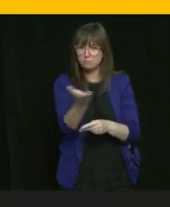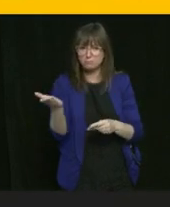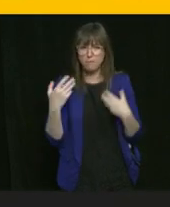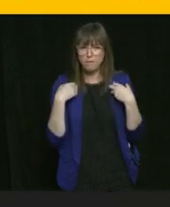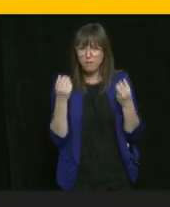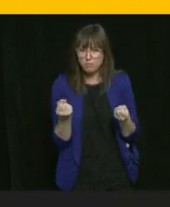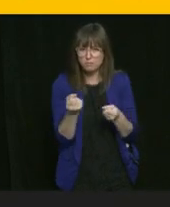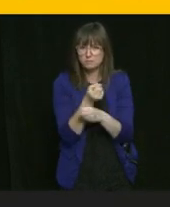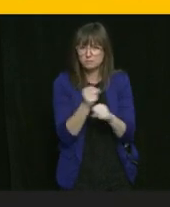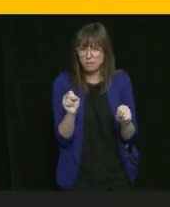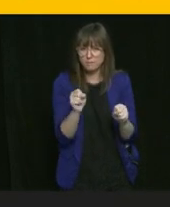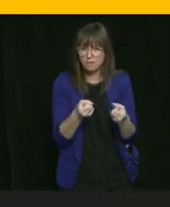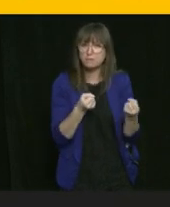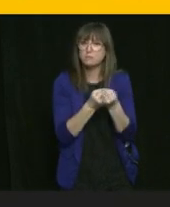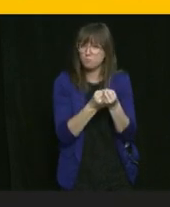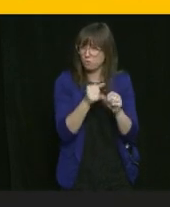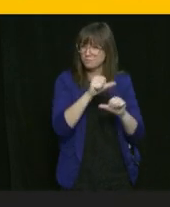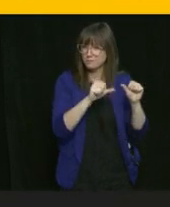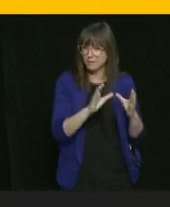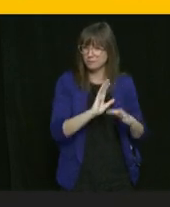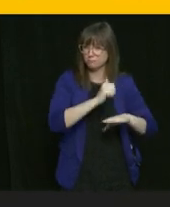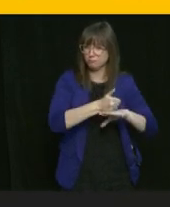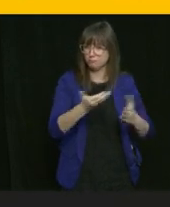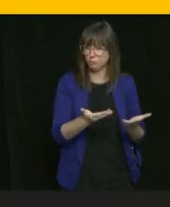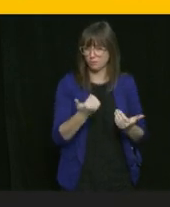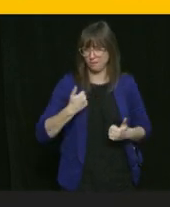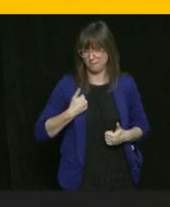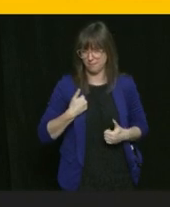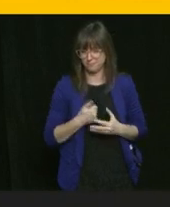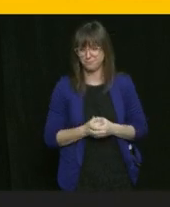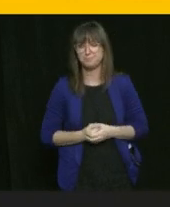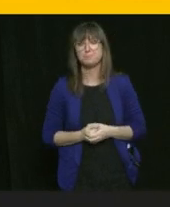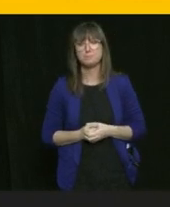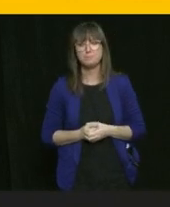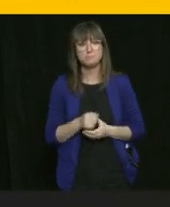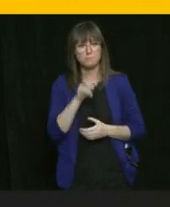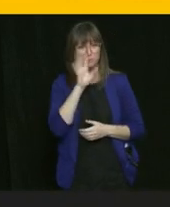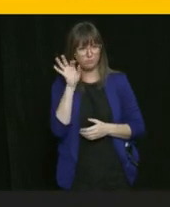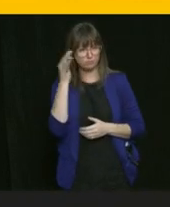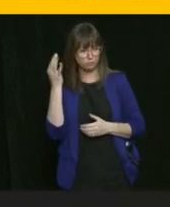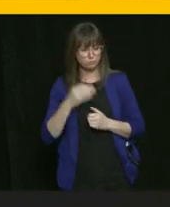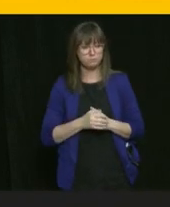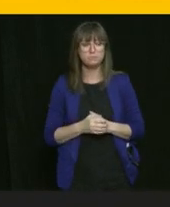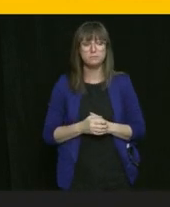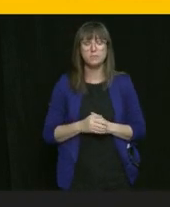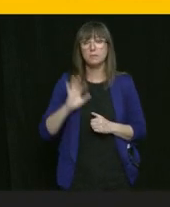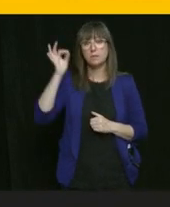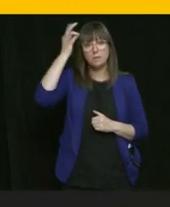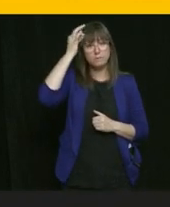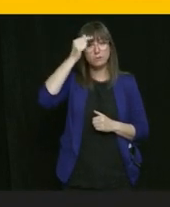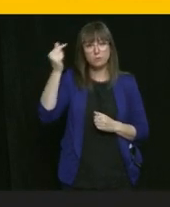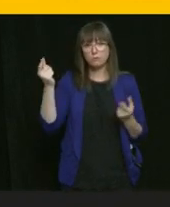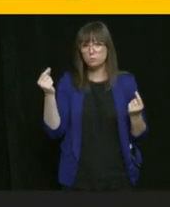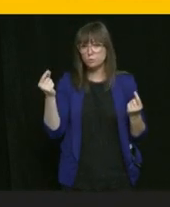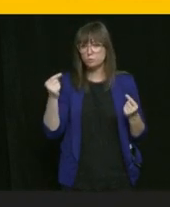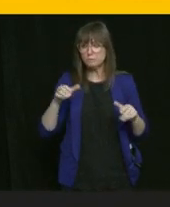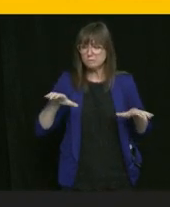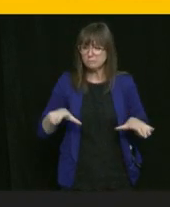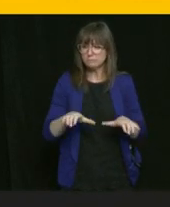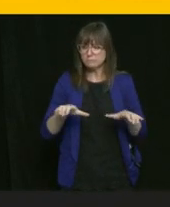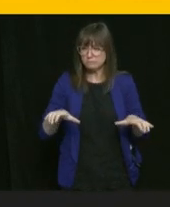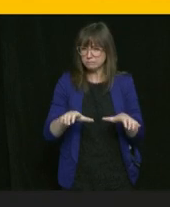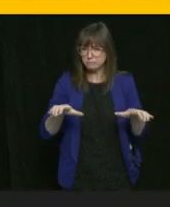support Canadian scientists. Notre gouvernement travaille fort. Our government is working hard